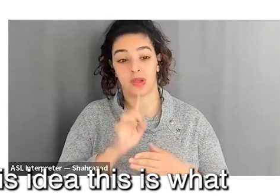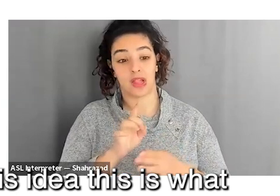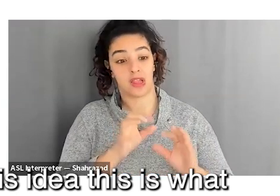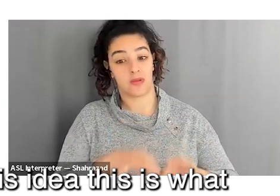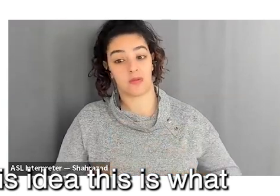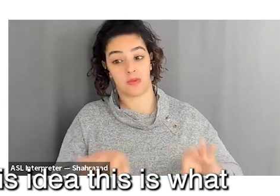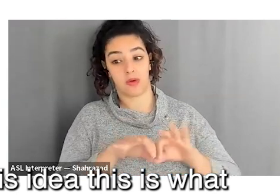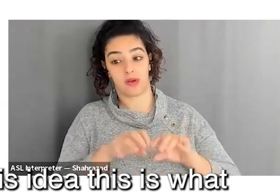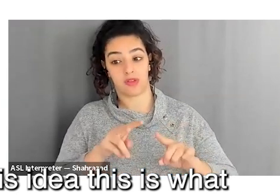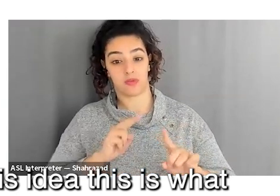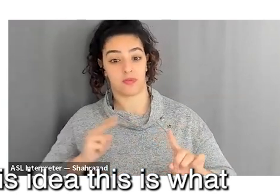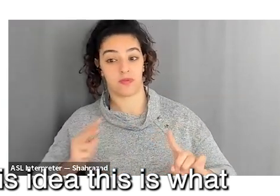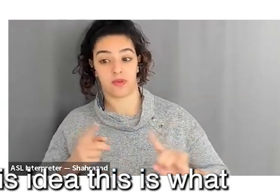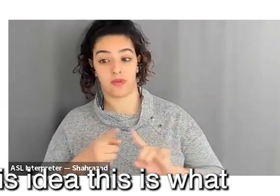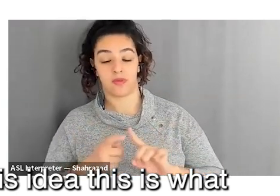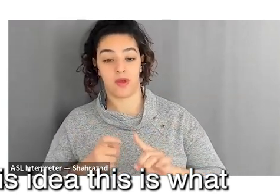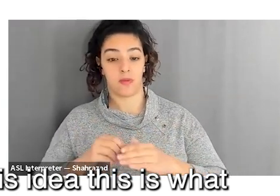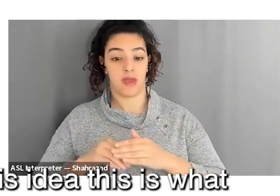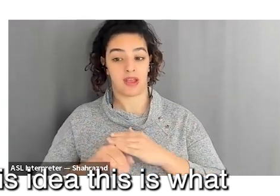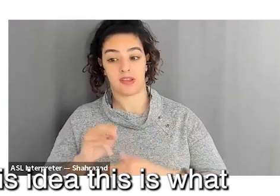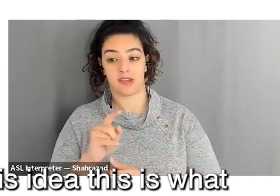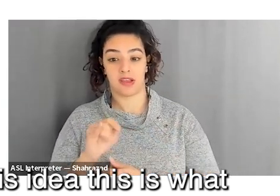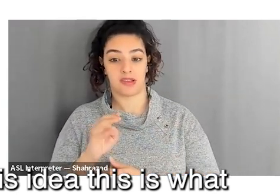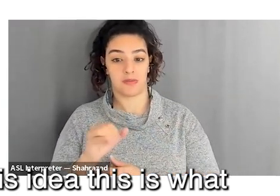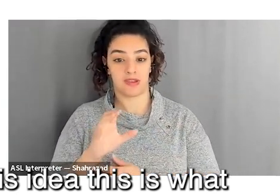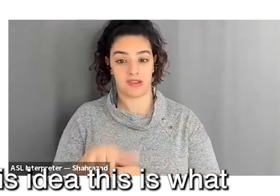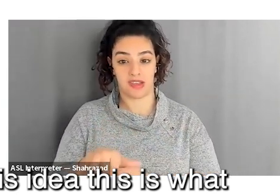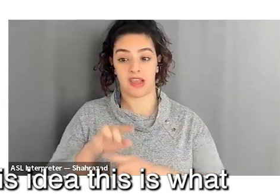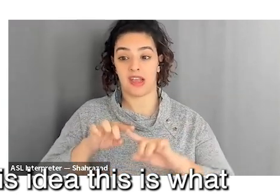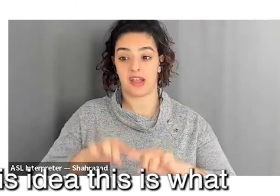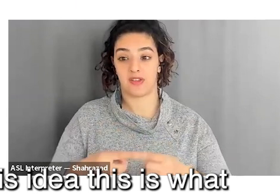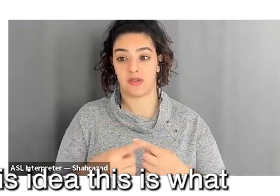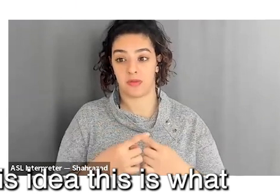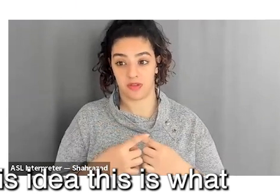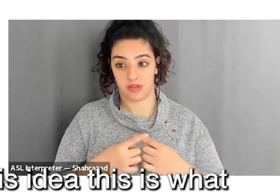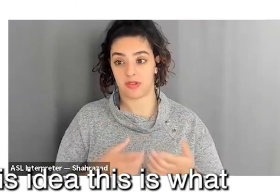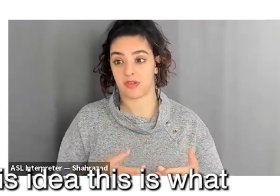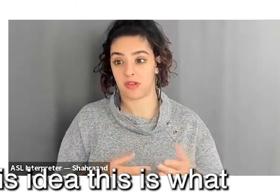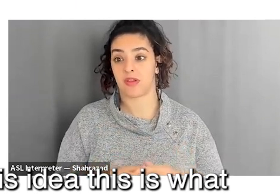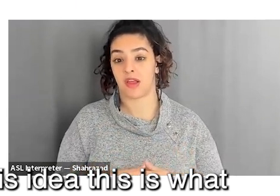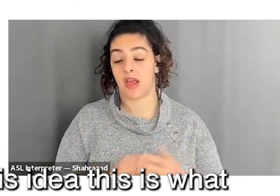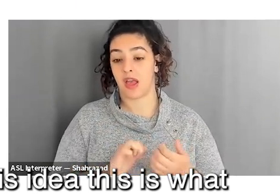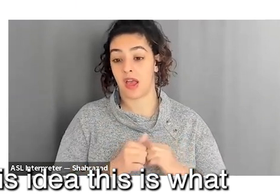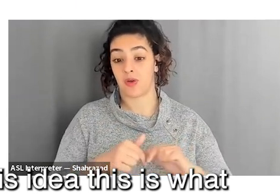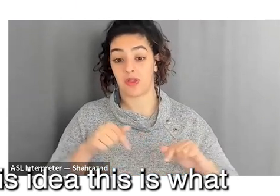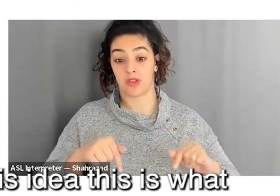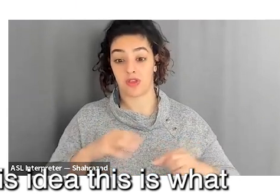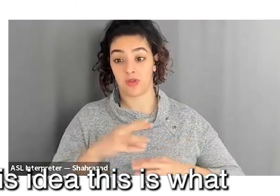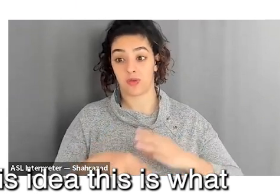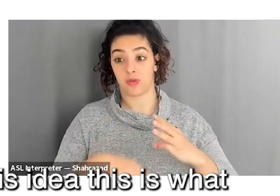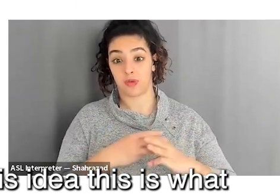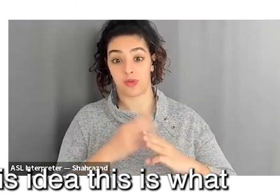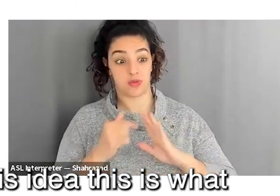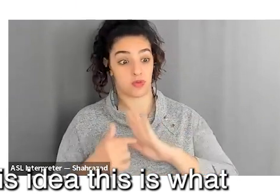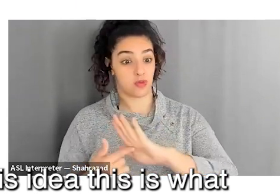of interdependence, love, joy, hope, and imagination. We cannot lose that in this world because this is what the